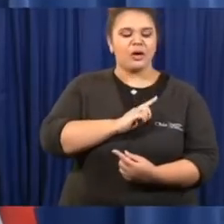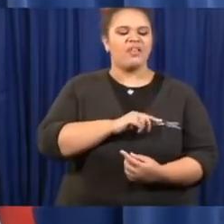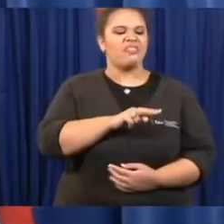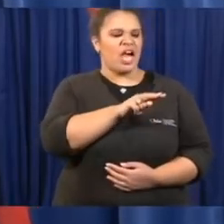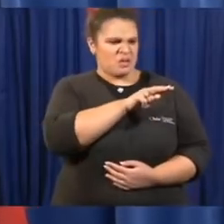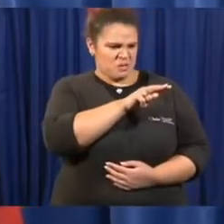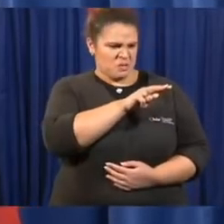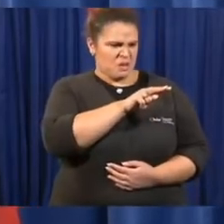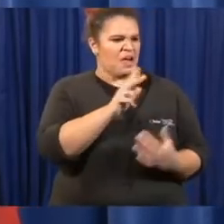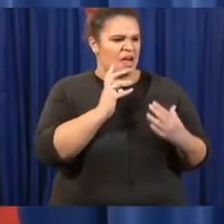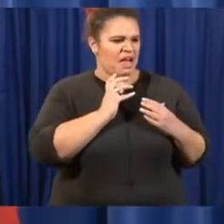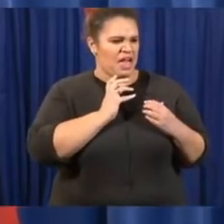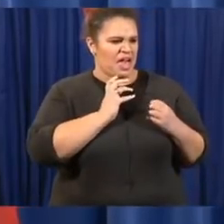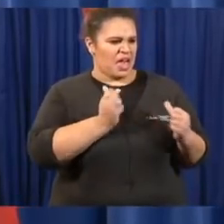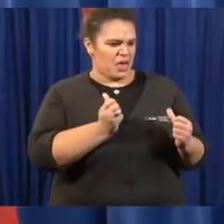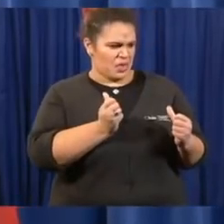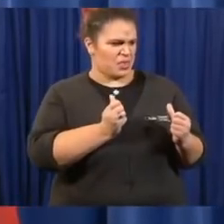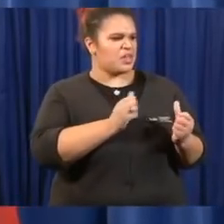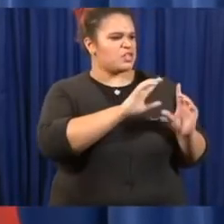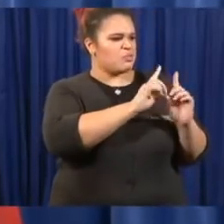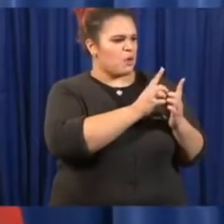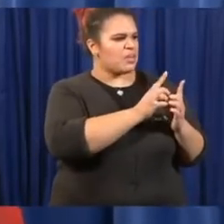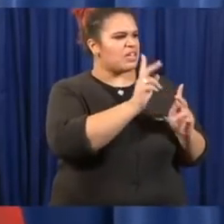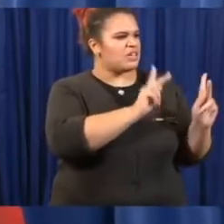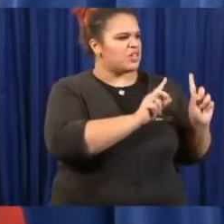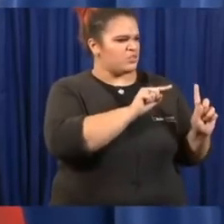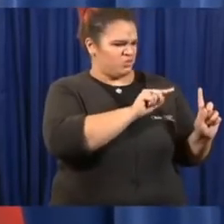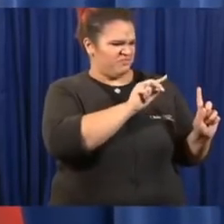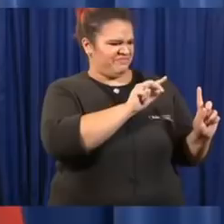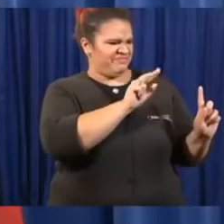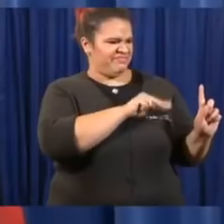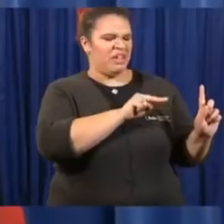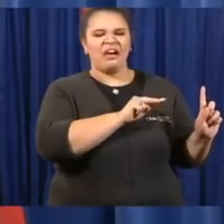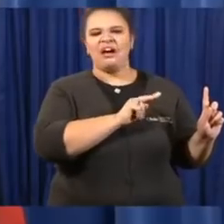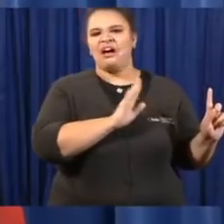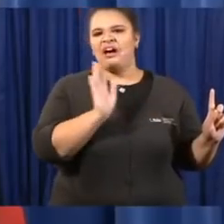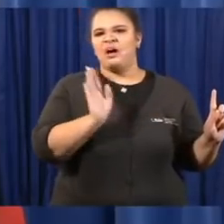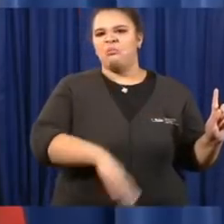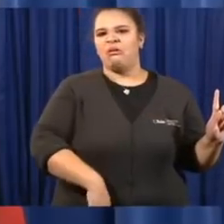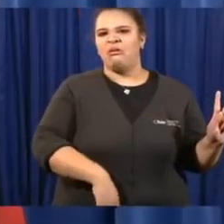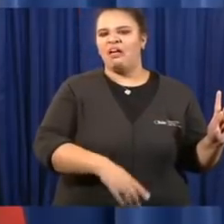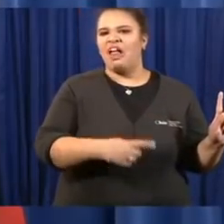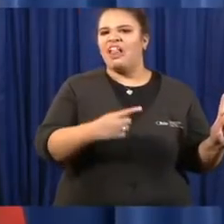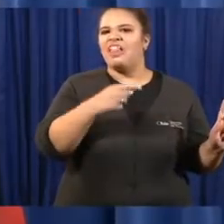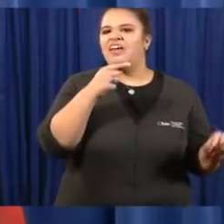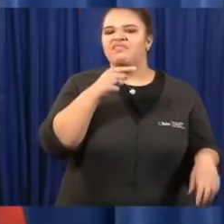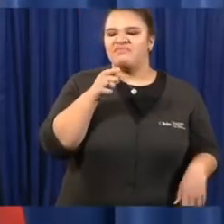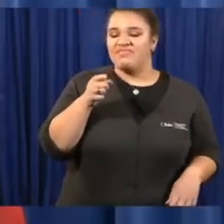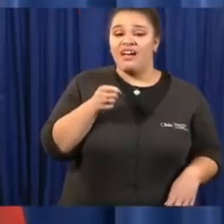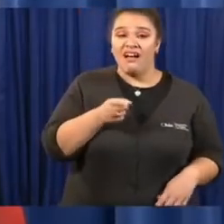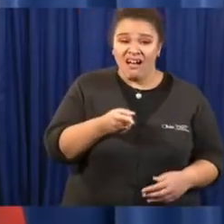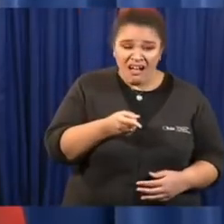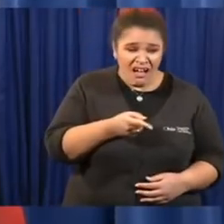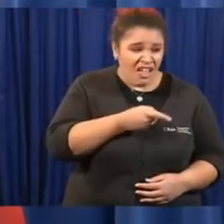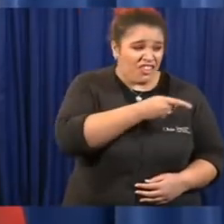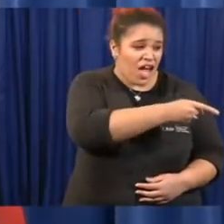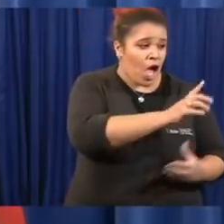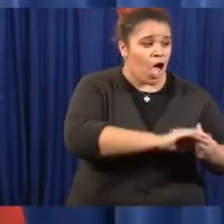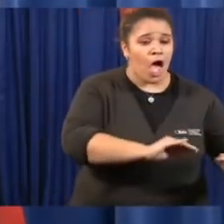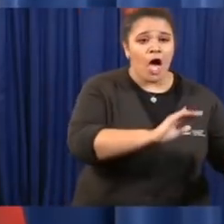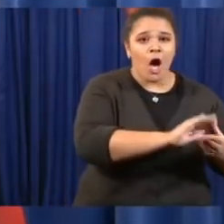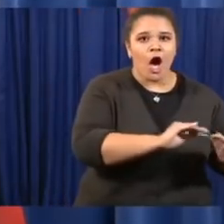taking testimony from people who think this whole thing is a plot to cause the president to lose re-election?